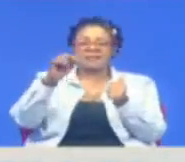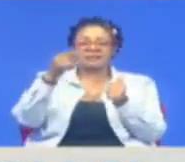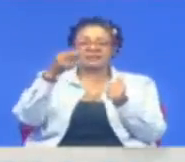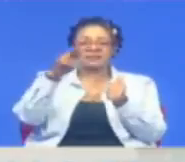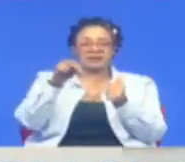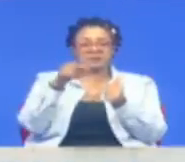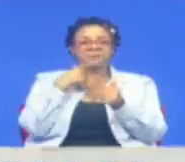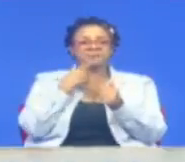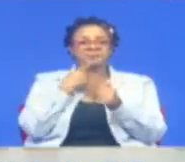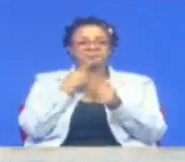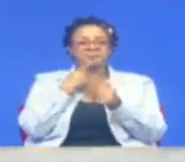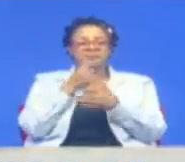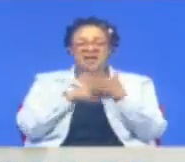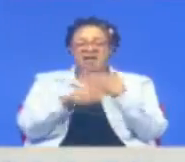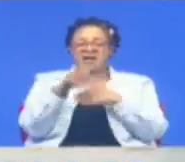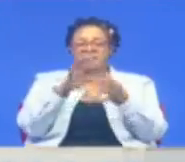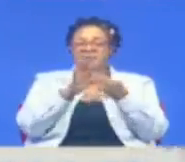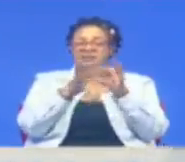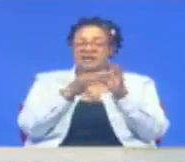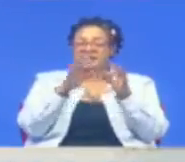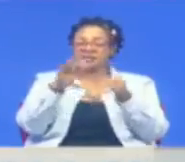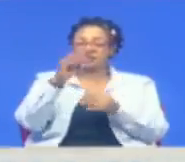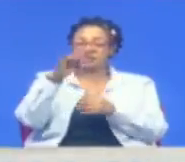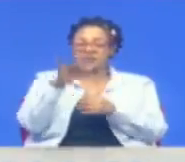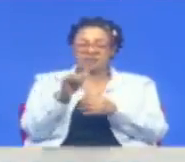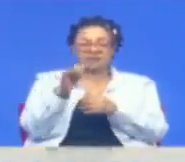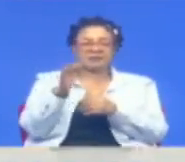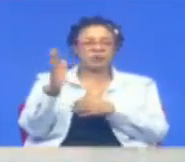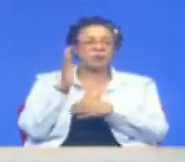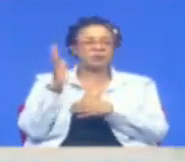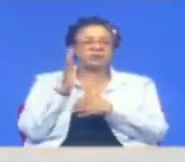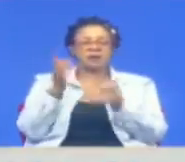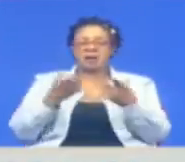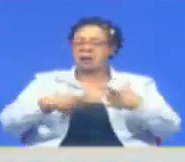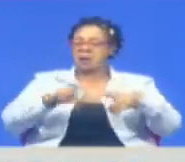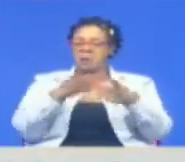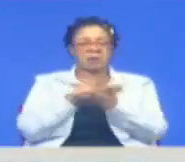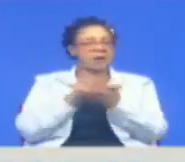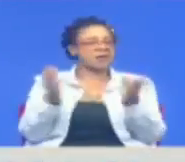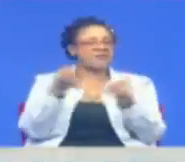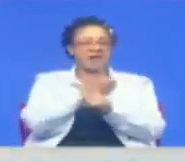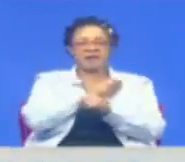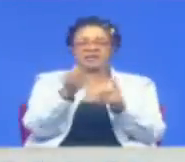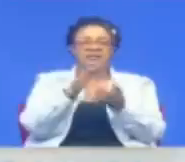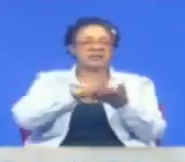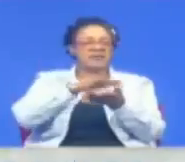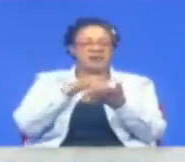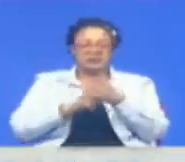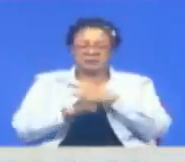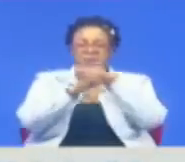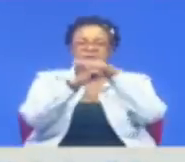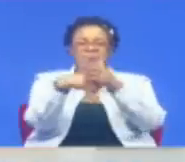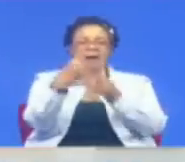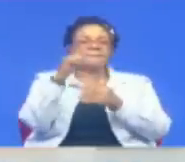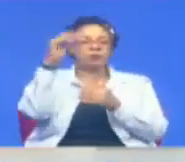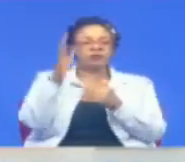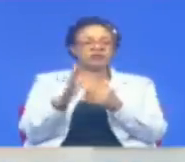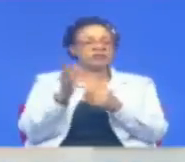that under the Interagency Security Master Plan, they will not allow any form of violence fanned by politicians and their